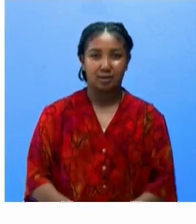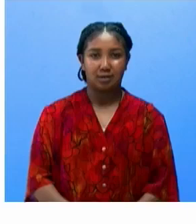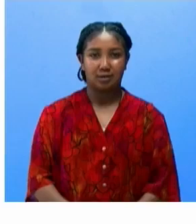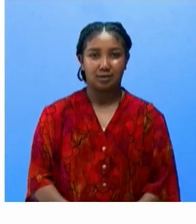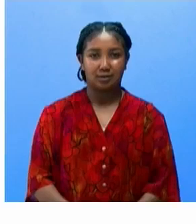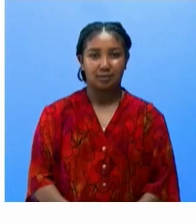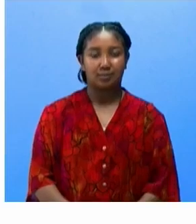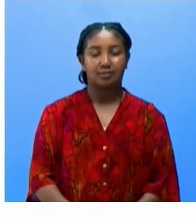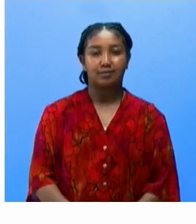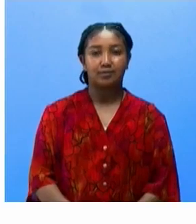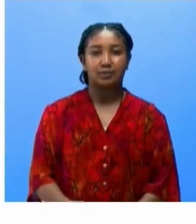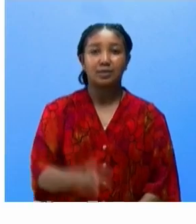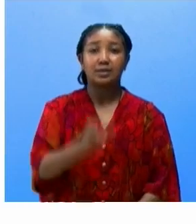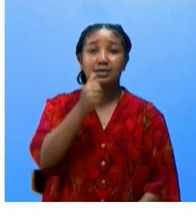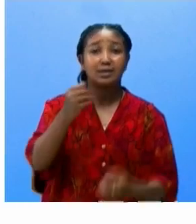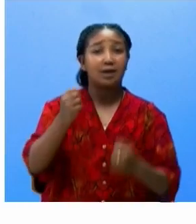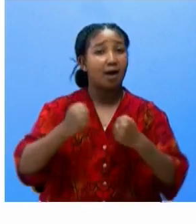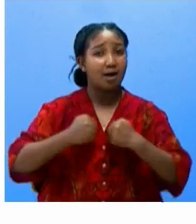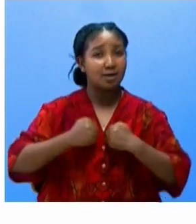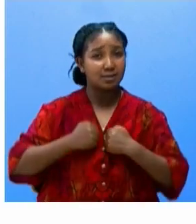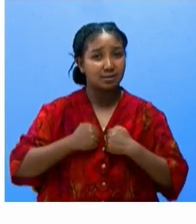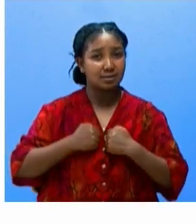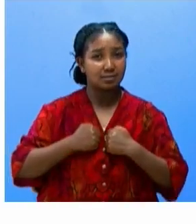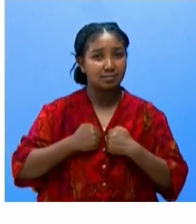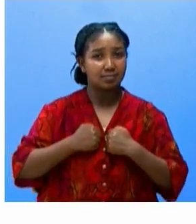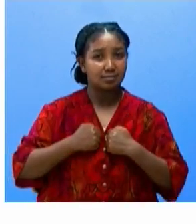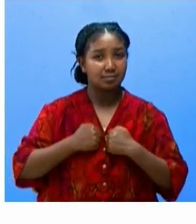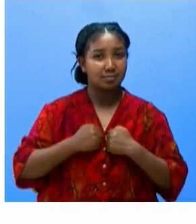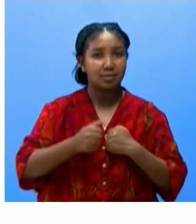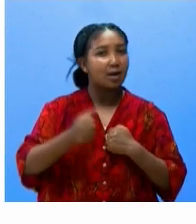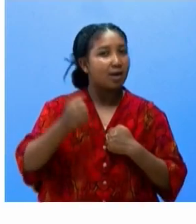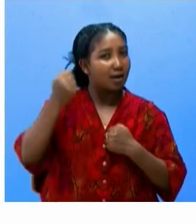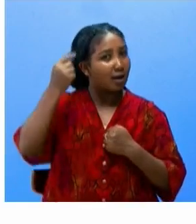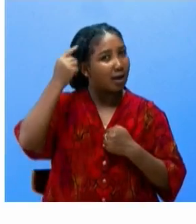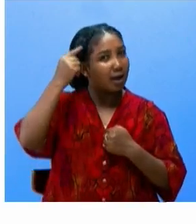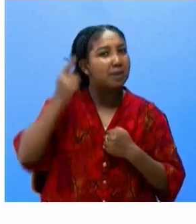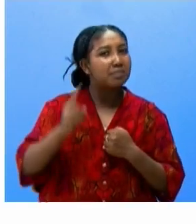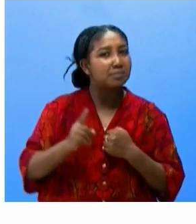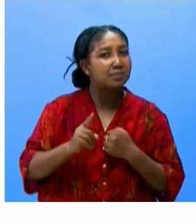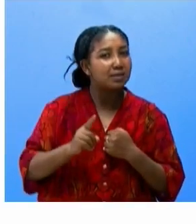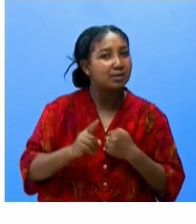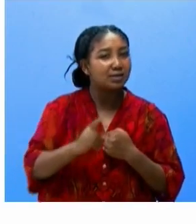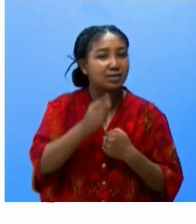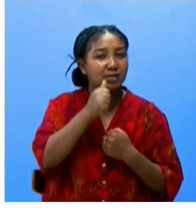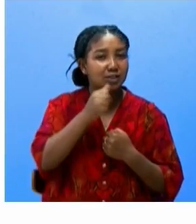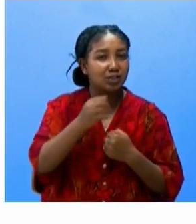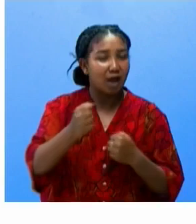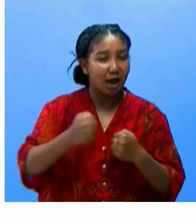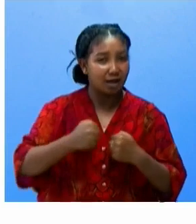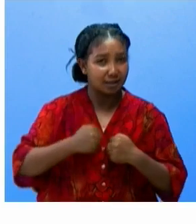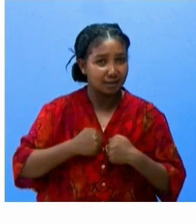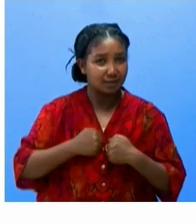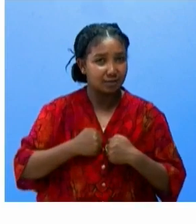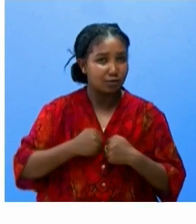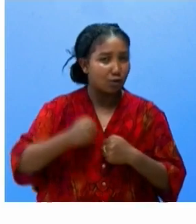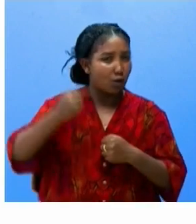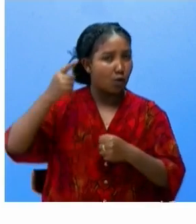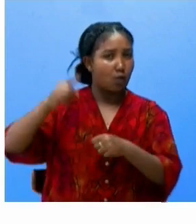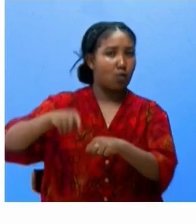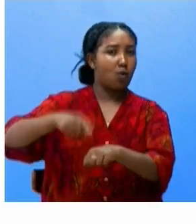Okay, let's go. She has, let's talk about her hair. What do we say? She has